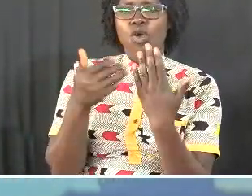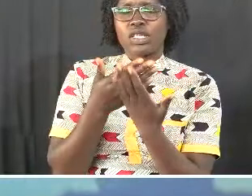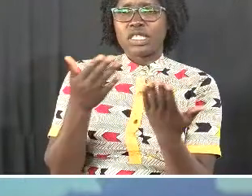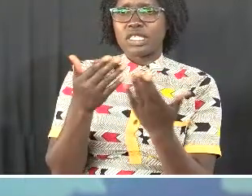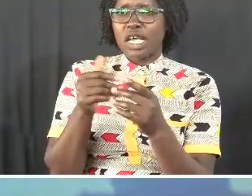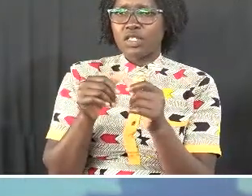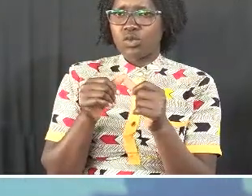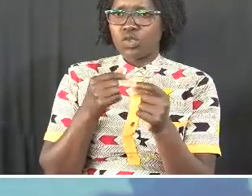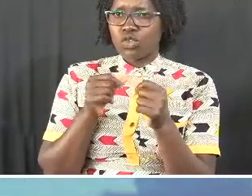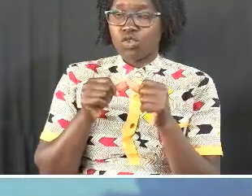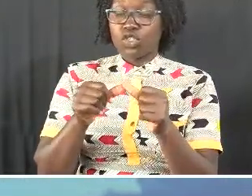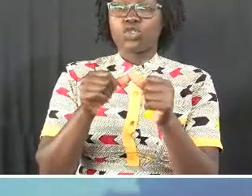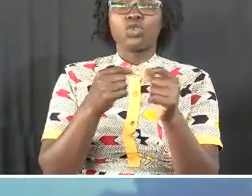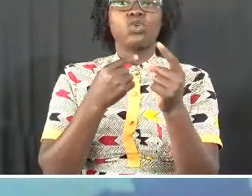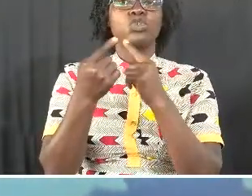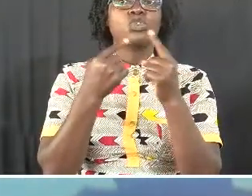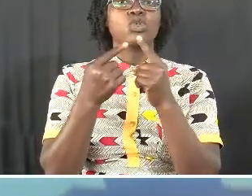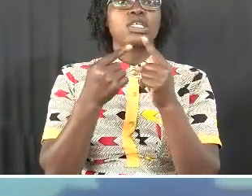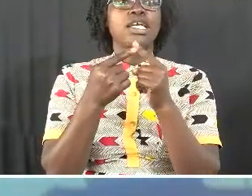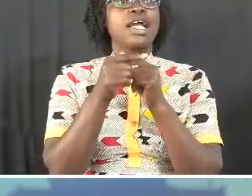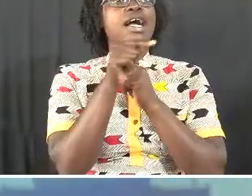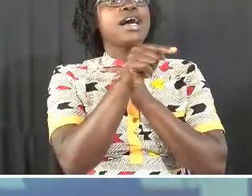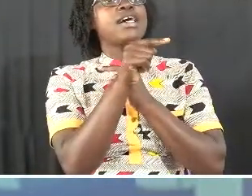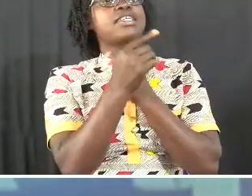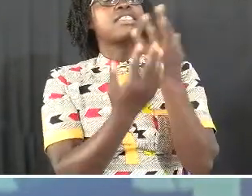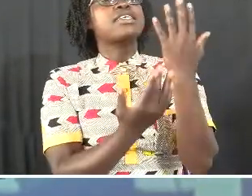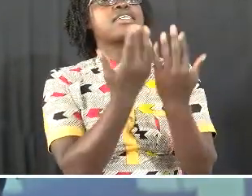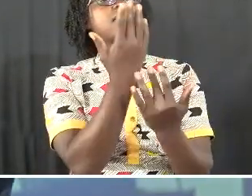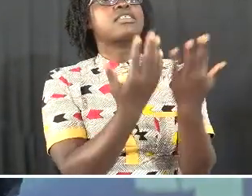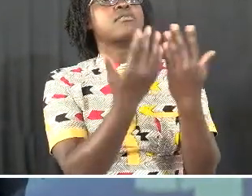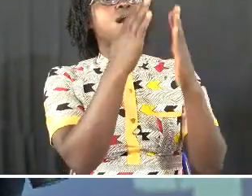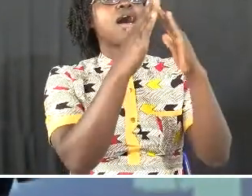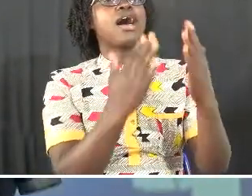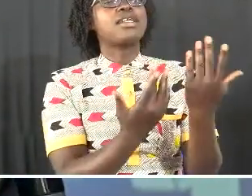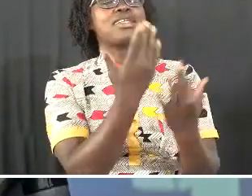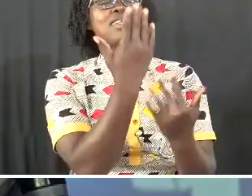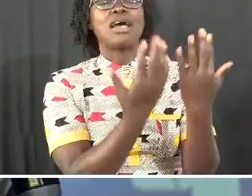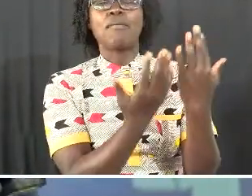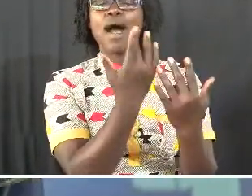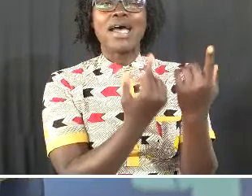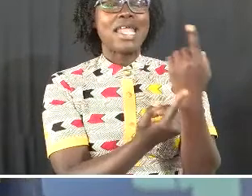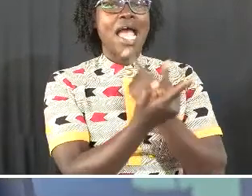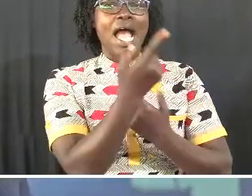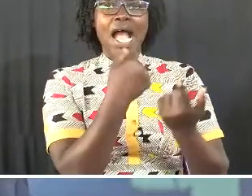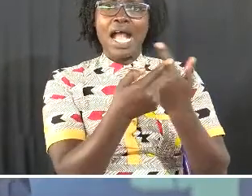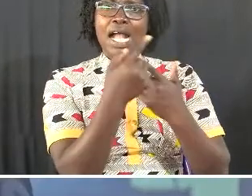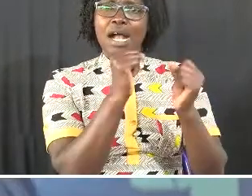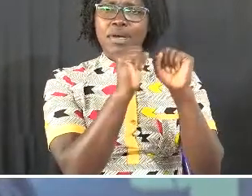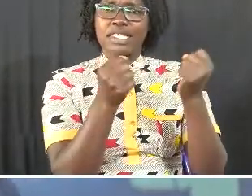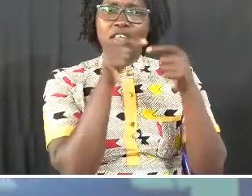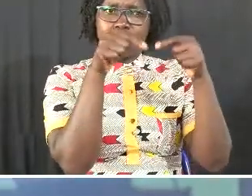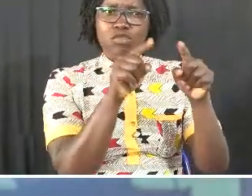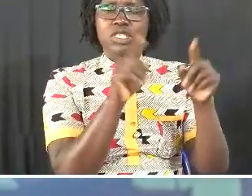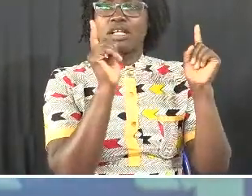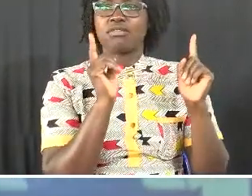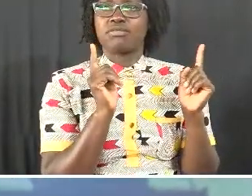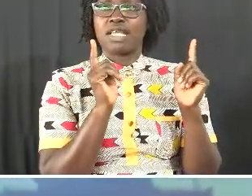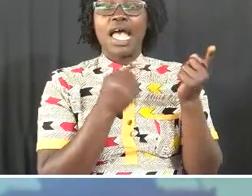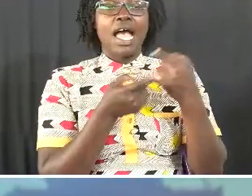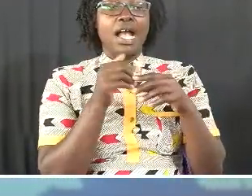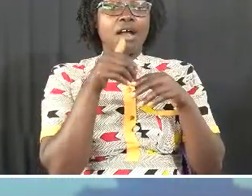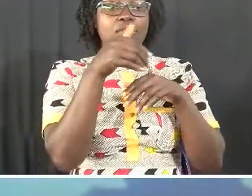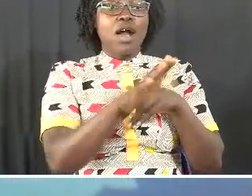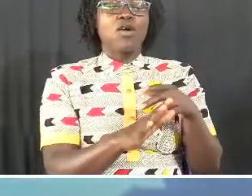on shouting that this house is burning. Come out and rescue yourselves. Come